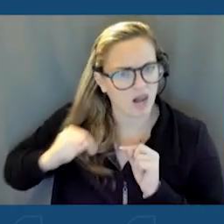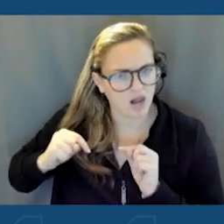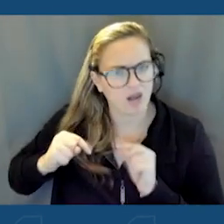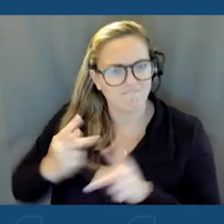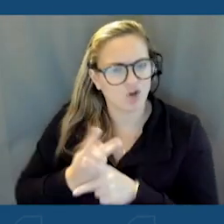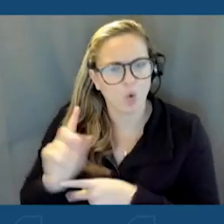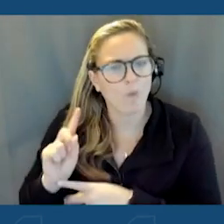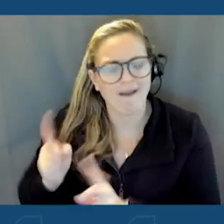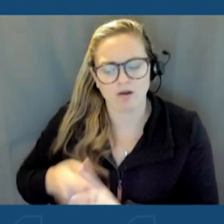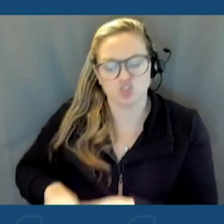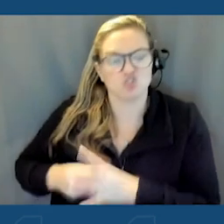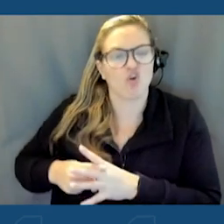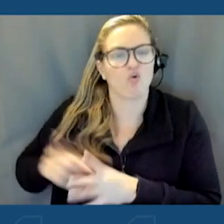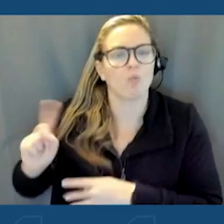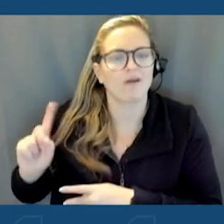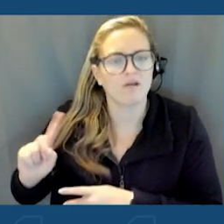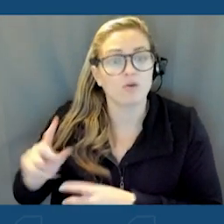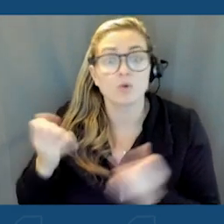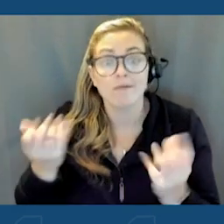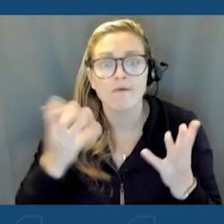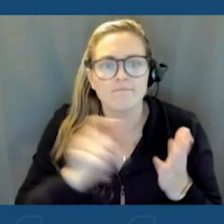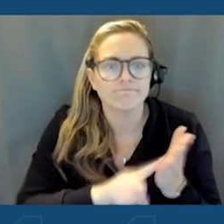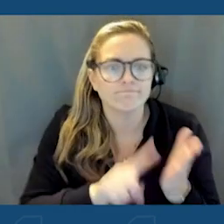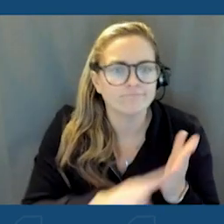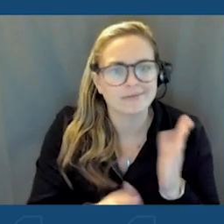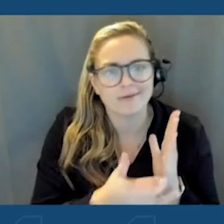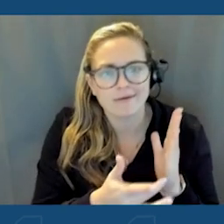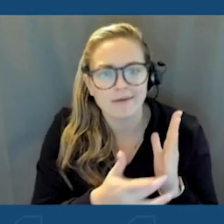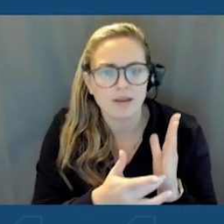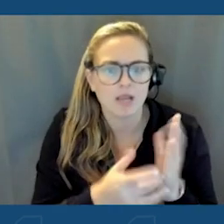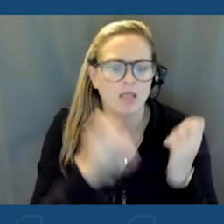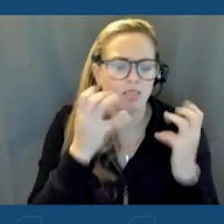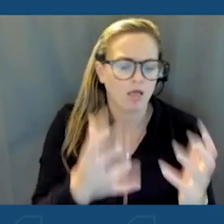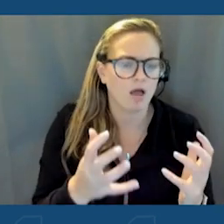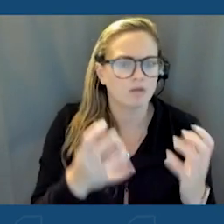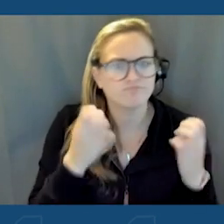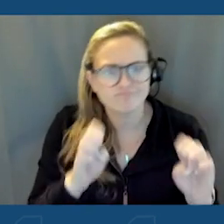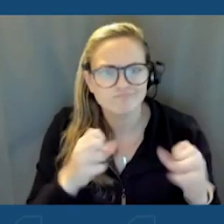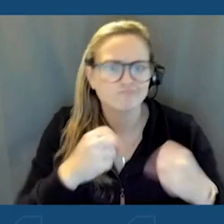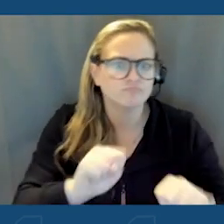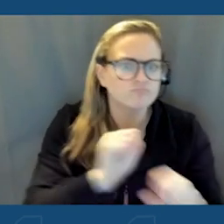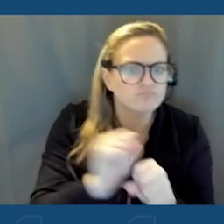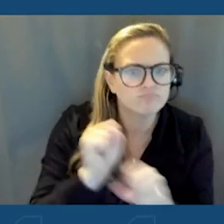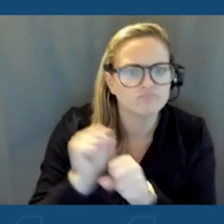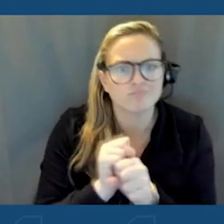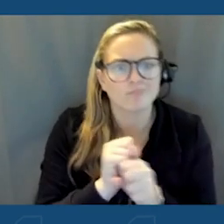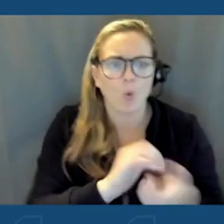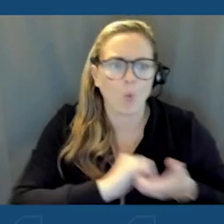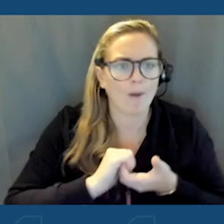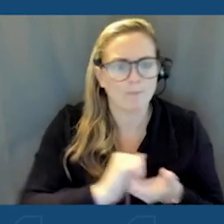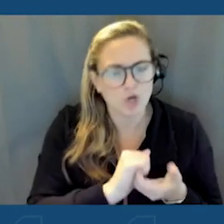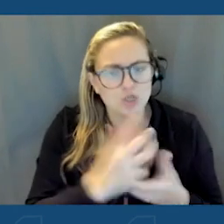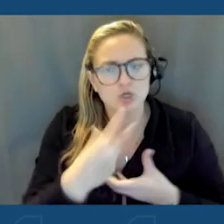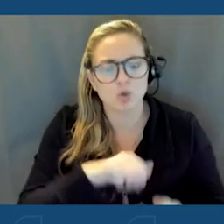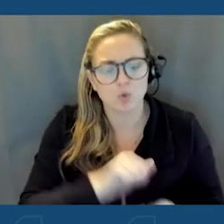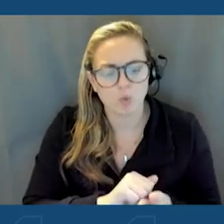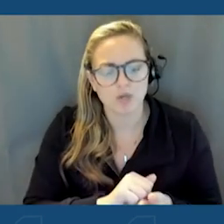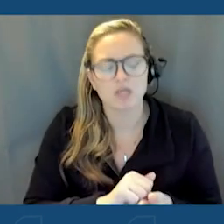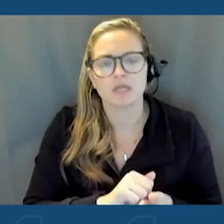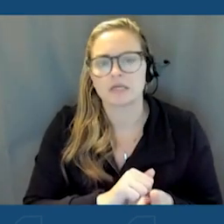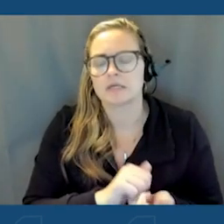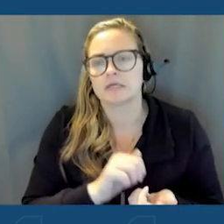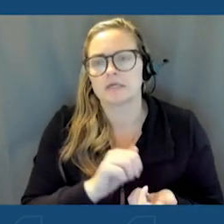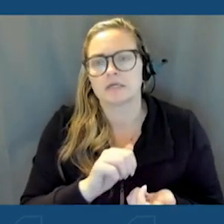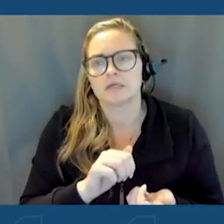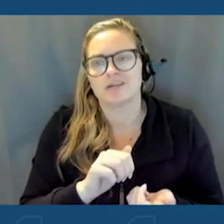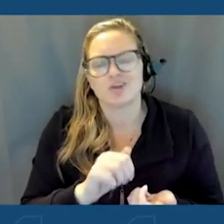lot of investigative techniques. It takes cooperation, and including leveraging all the resources